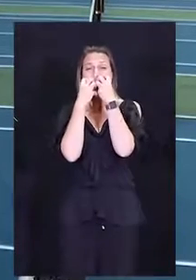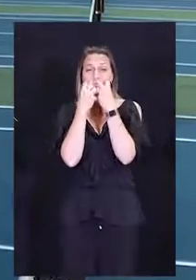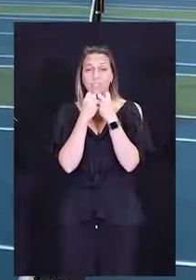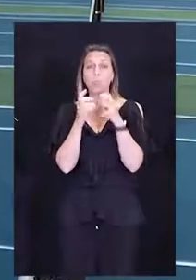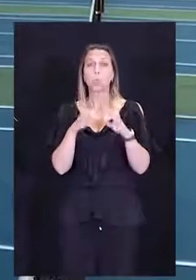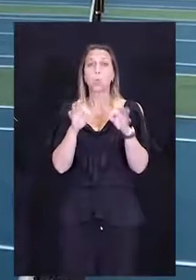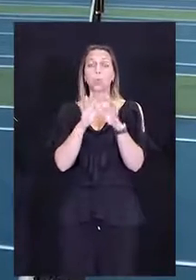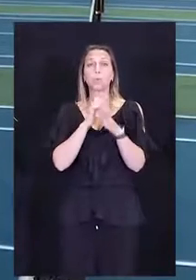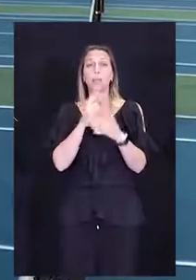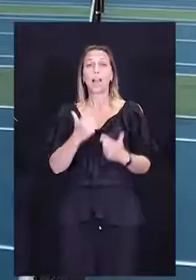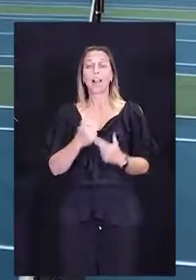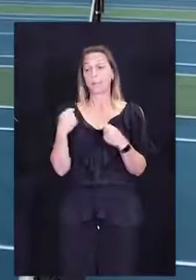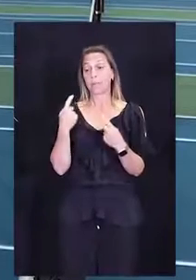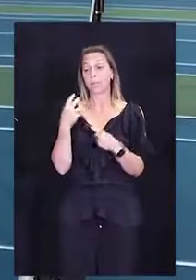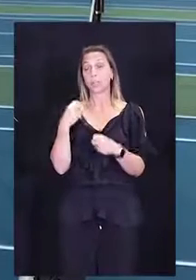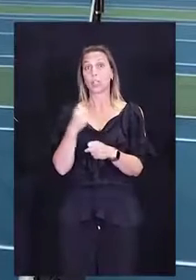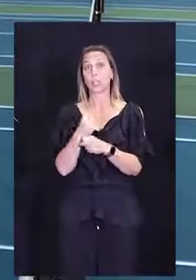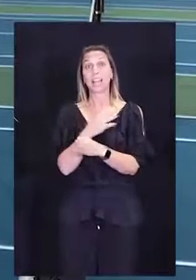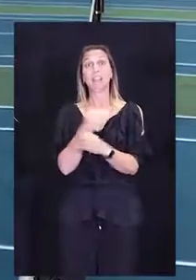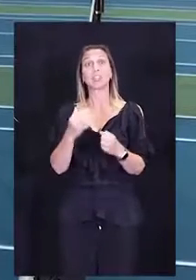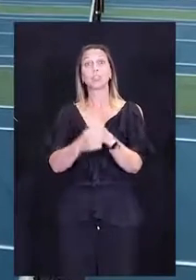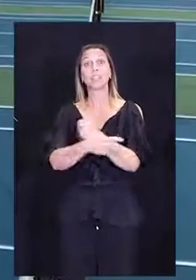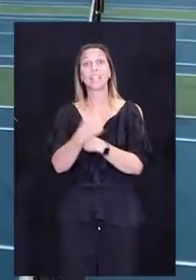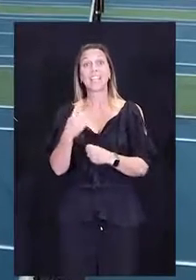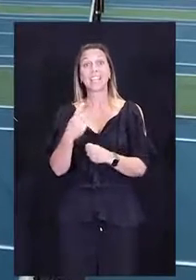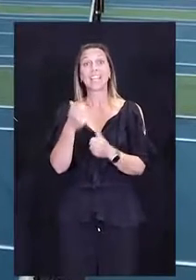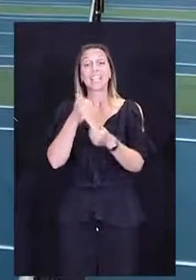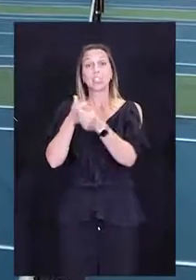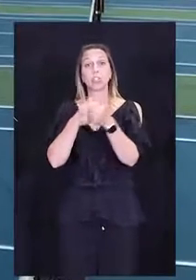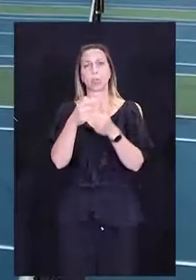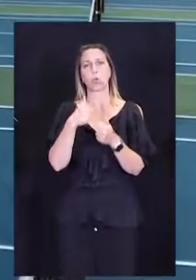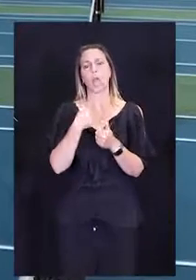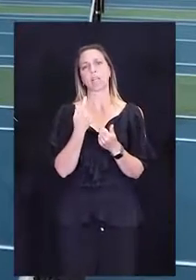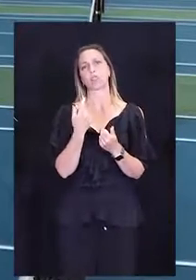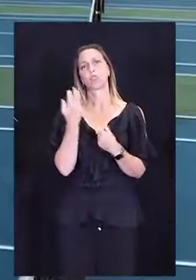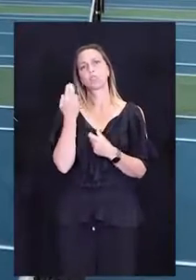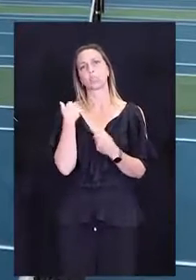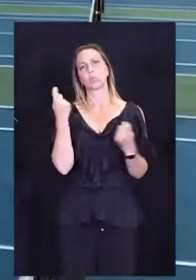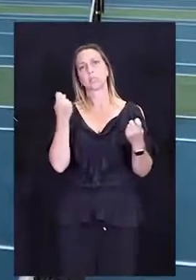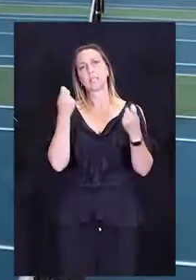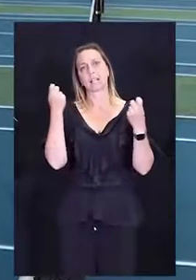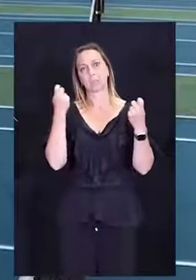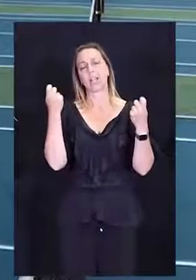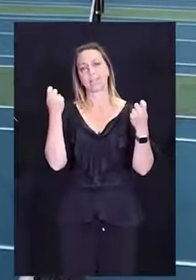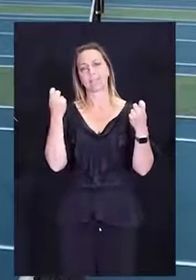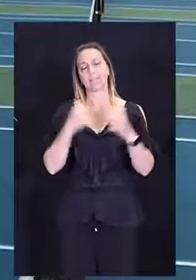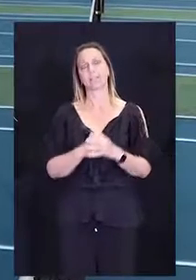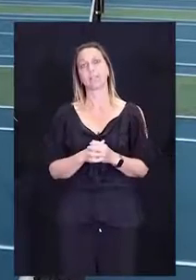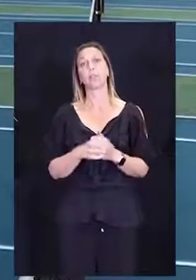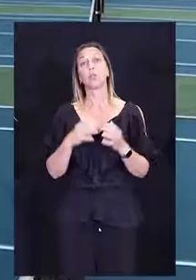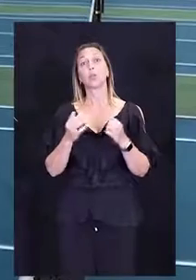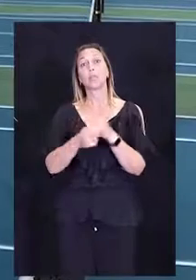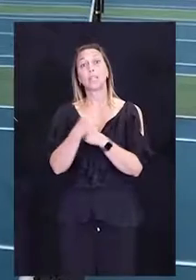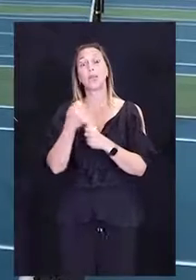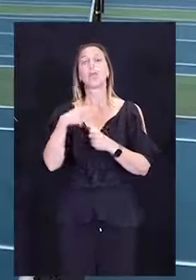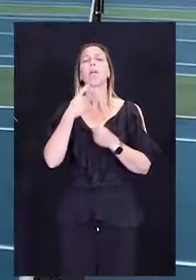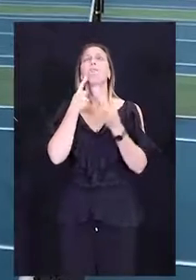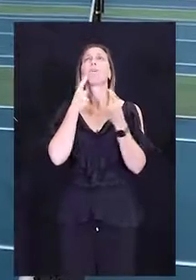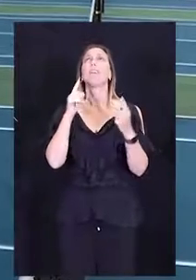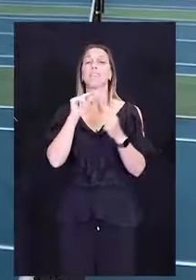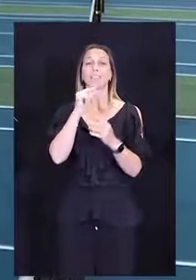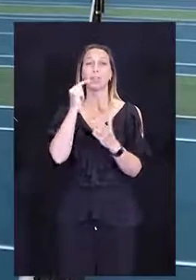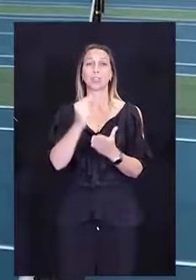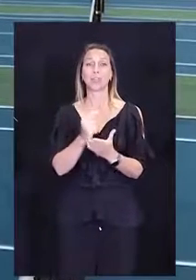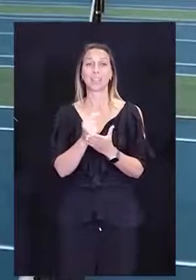in the past 4 years. And today, each of us has reached the summit of this mountain that we call high school. Today, we are